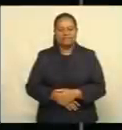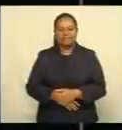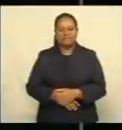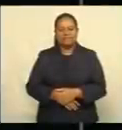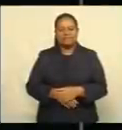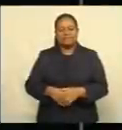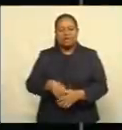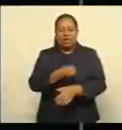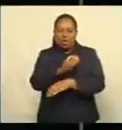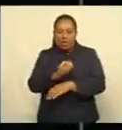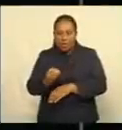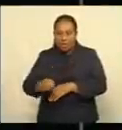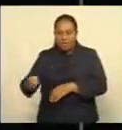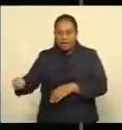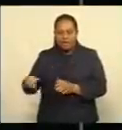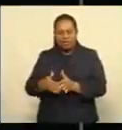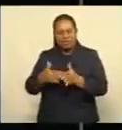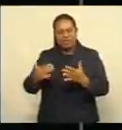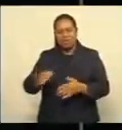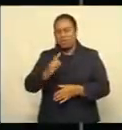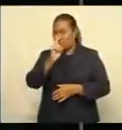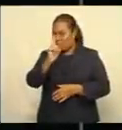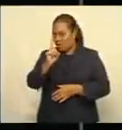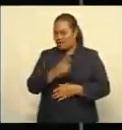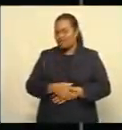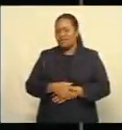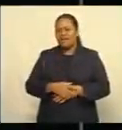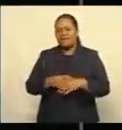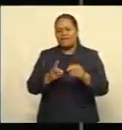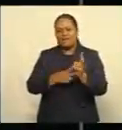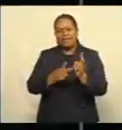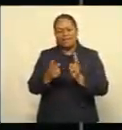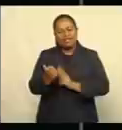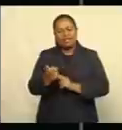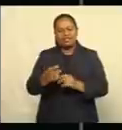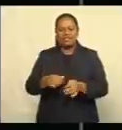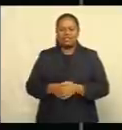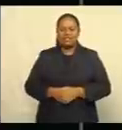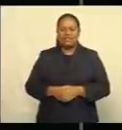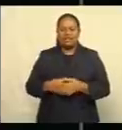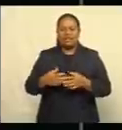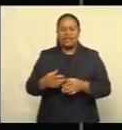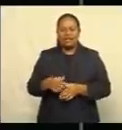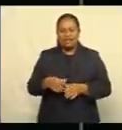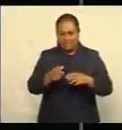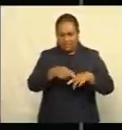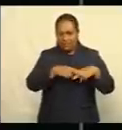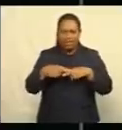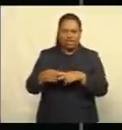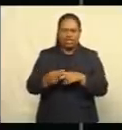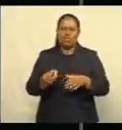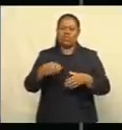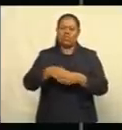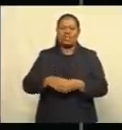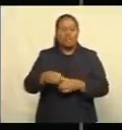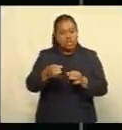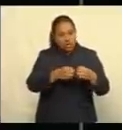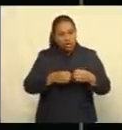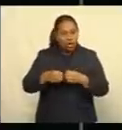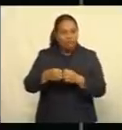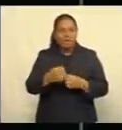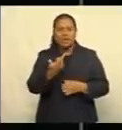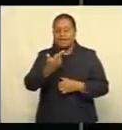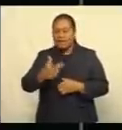Overlau is one of the islands in Fiji populated by people from the highlands of Navosa, parts of Lau, and the Solomon Islands.